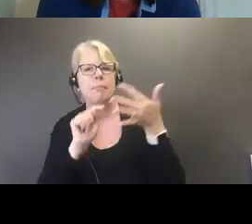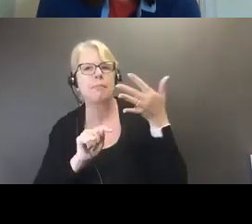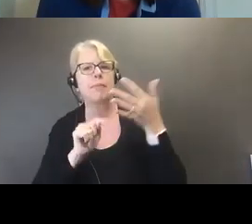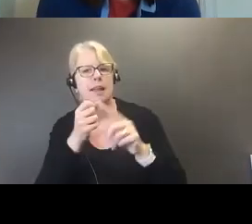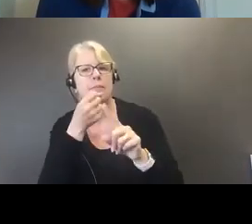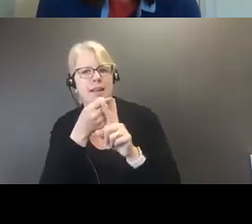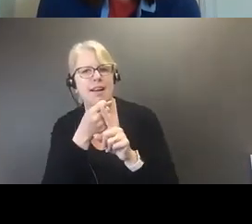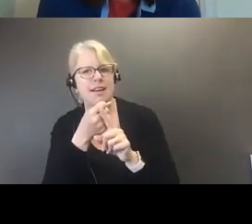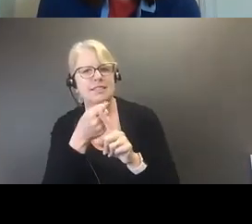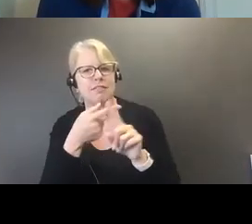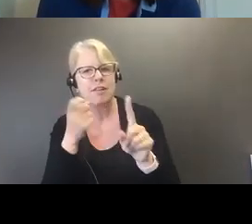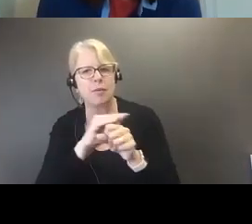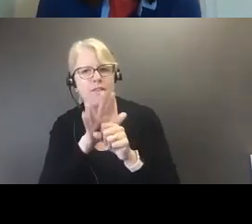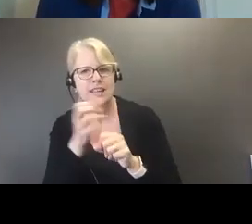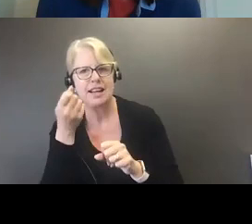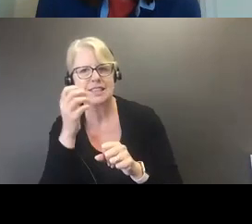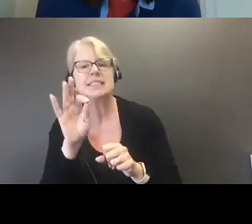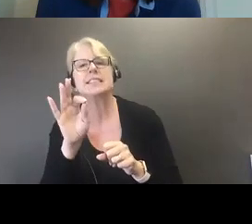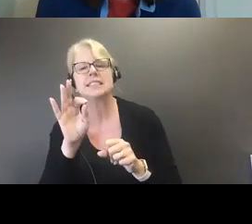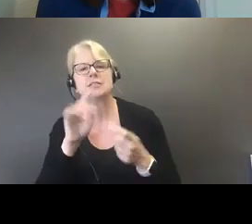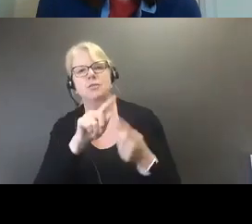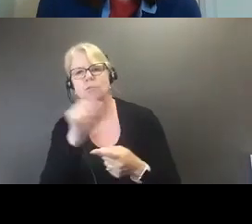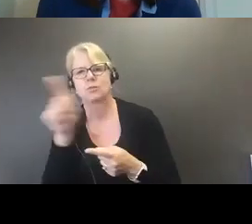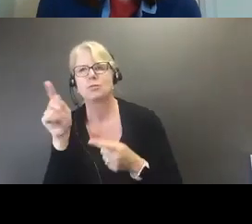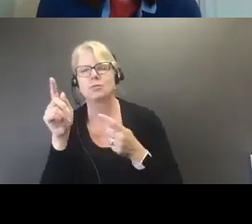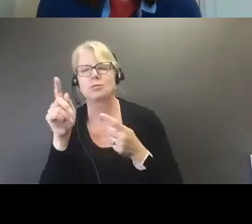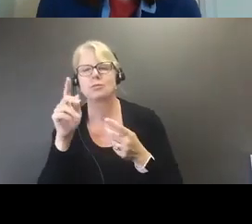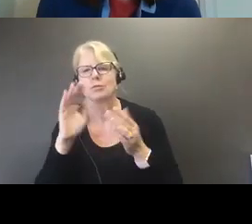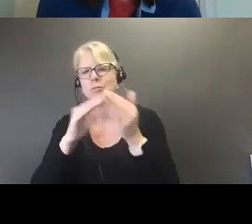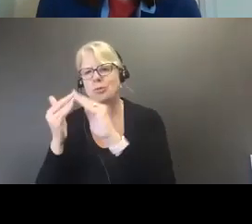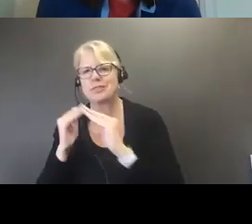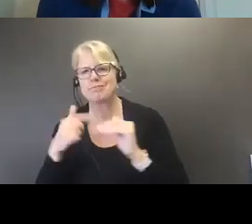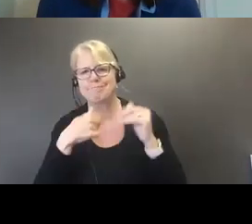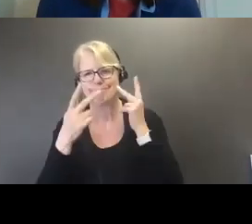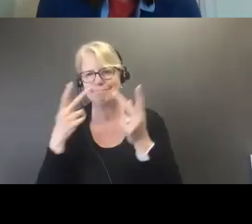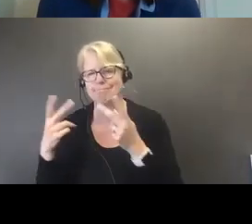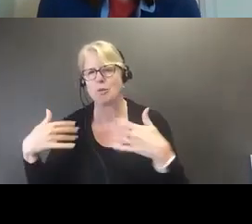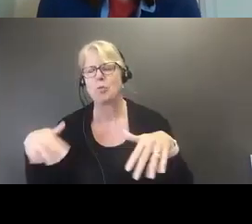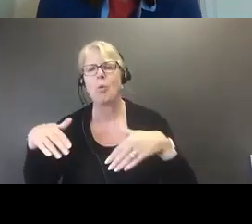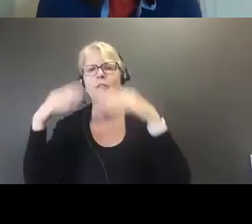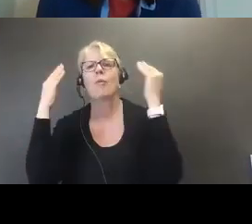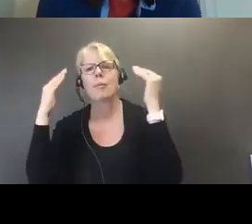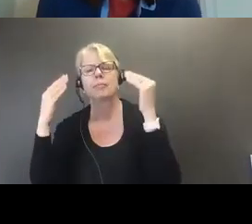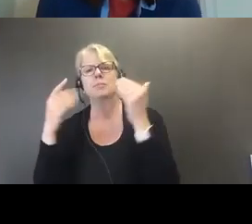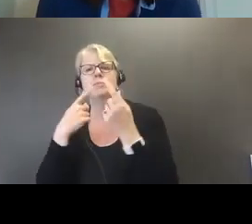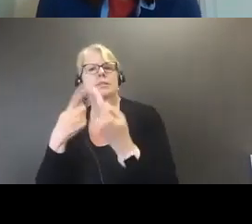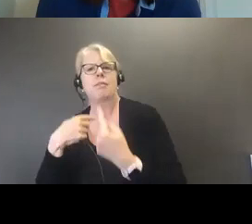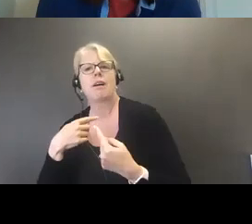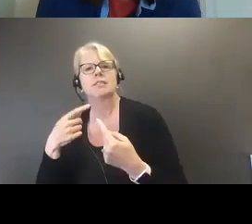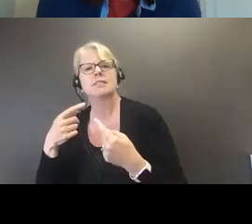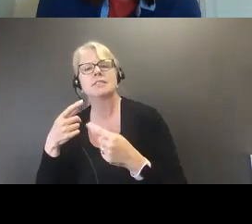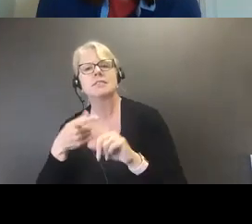that COVID-19 has had on communities that I've seen, and the kind of overwhelming response of communities